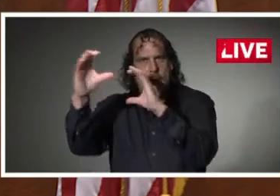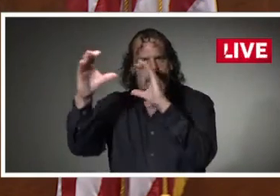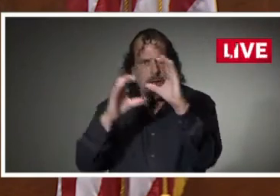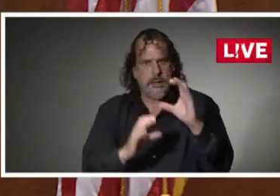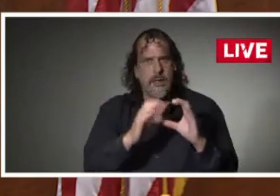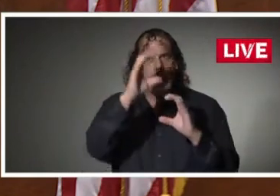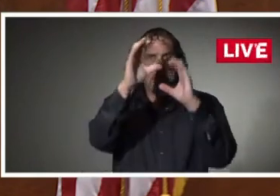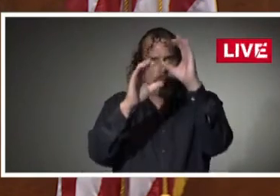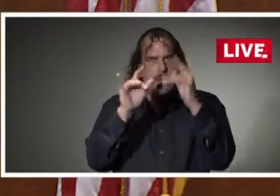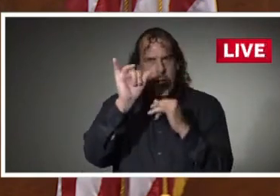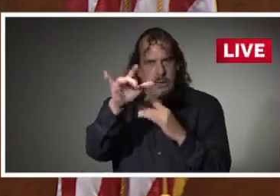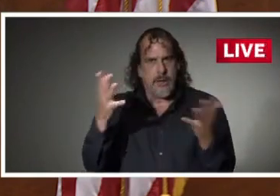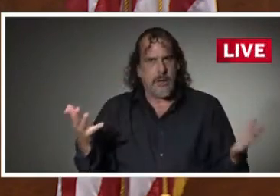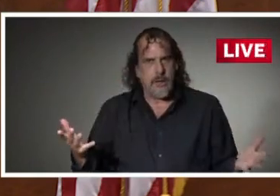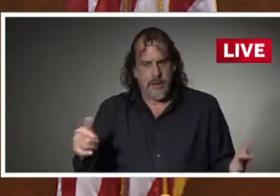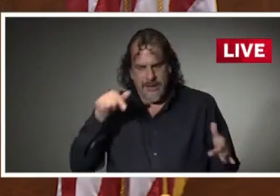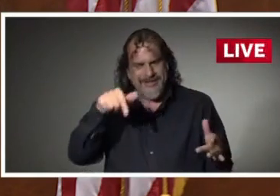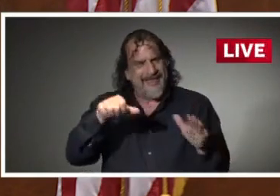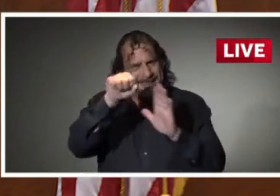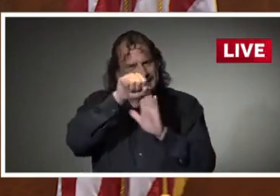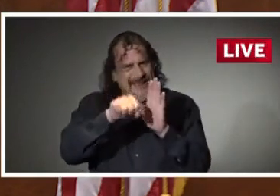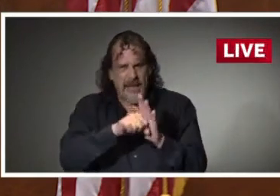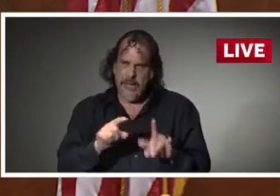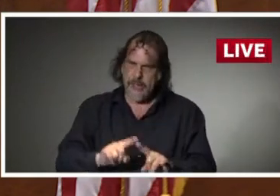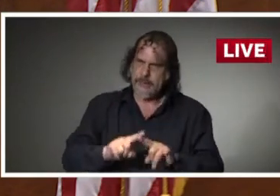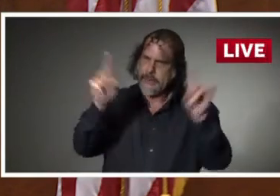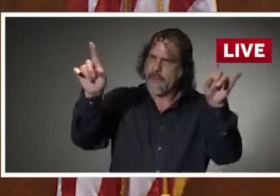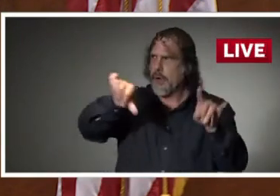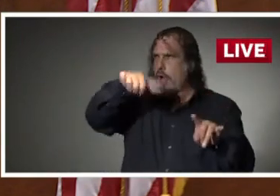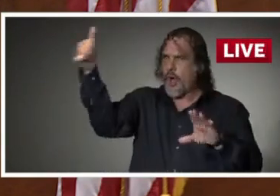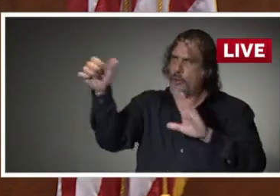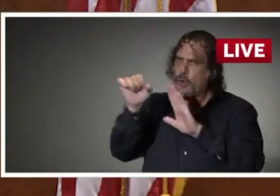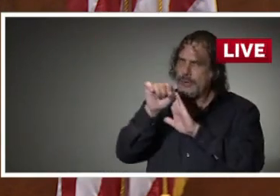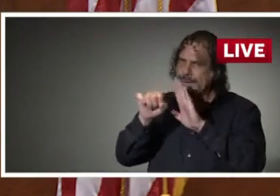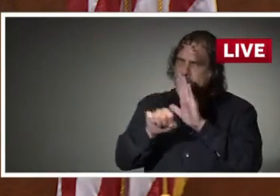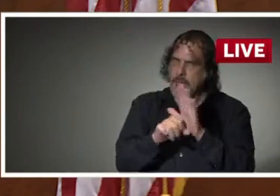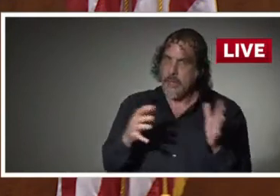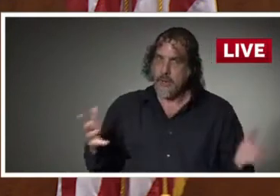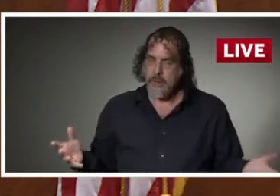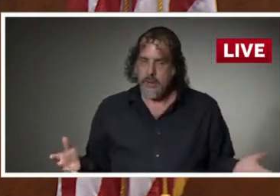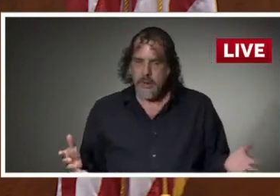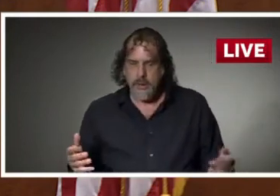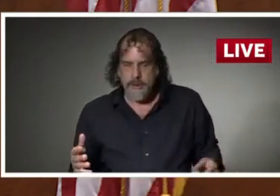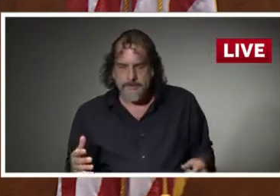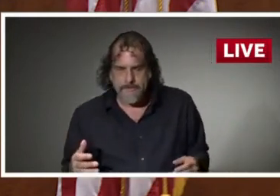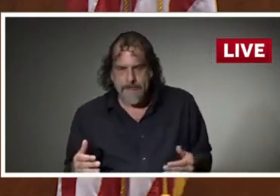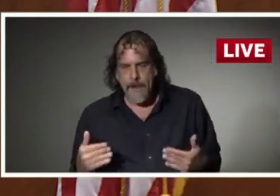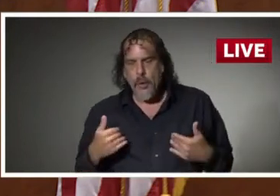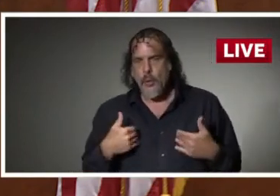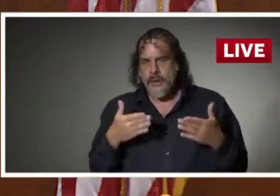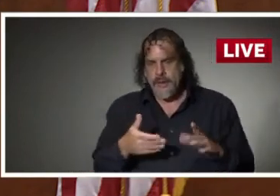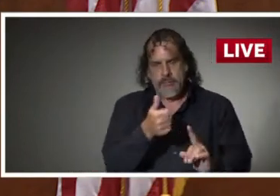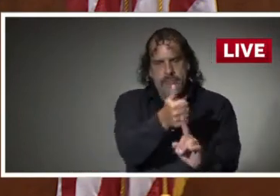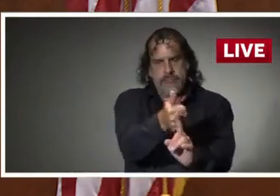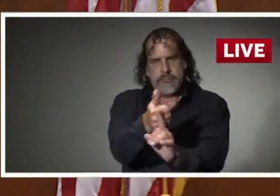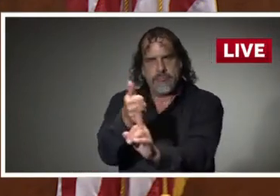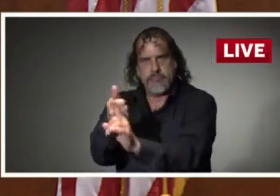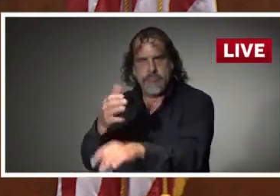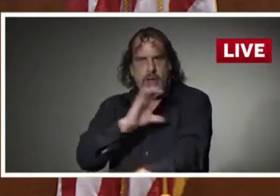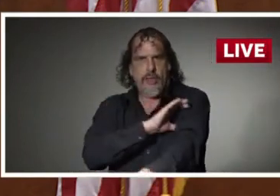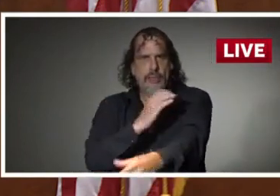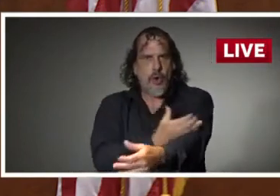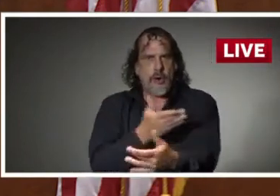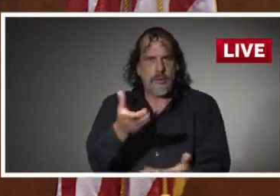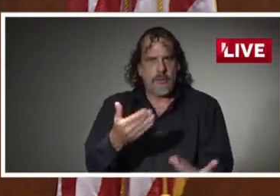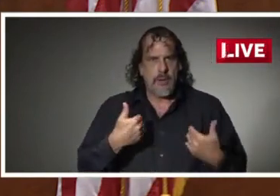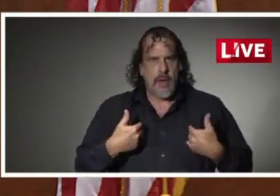We are a state that is different than some other states in that we give great autonomy to our local school districts,